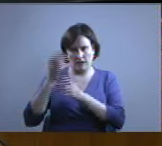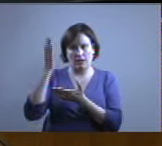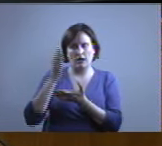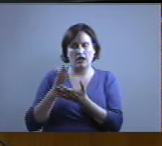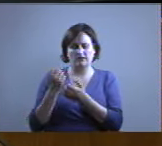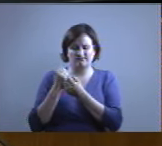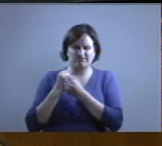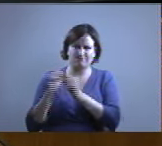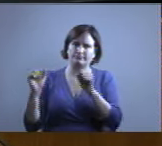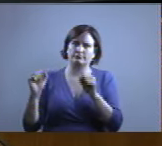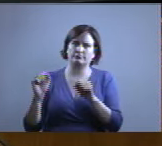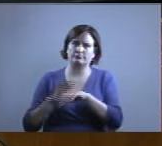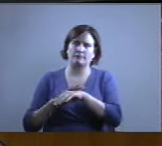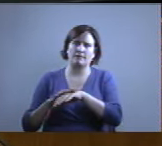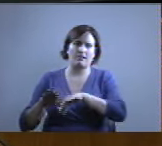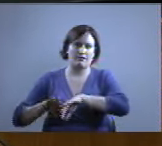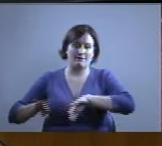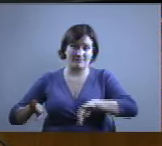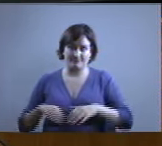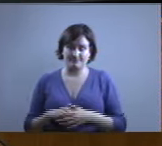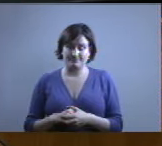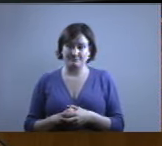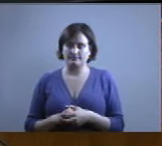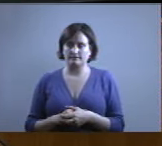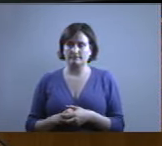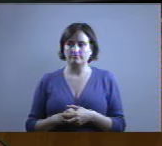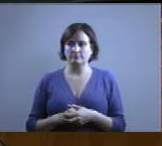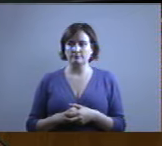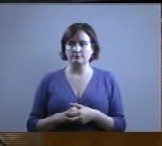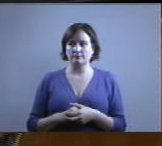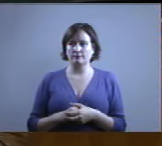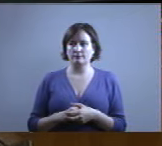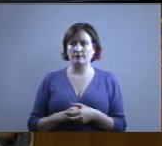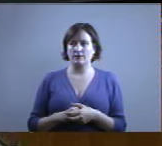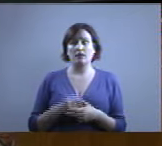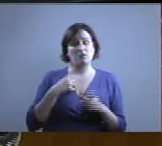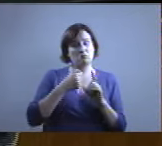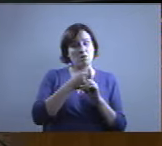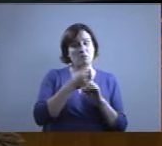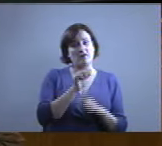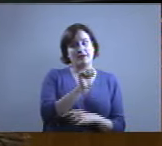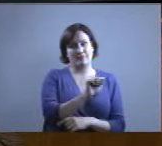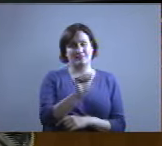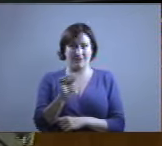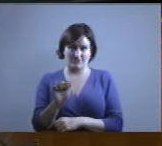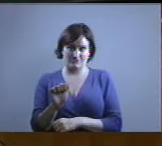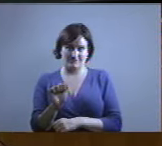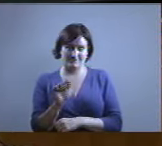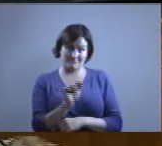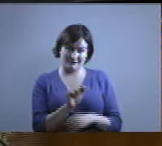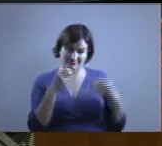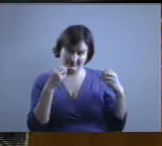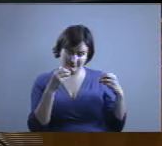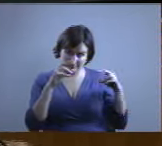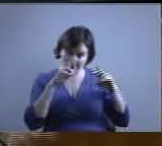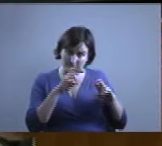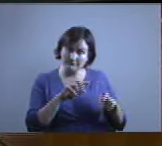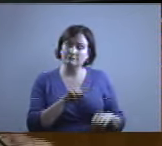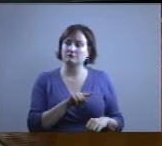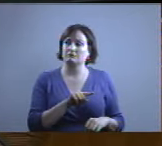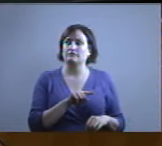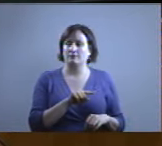While the fight for affirmative action makes sense where the minority seeks the leveling